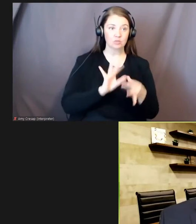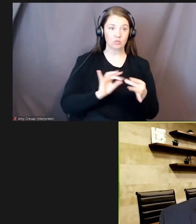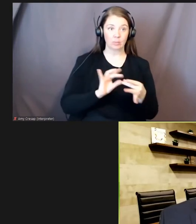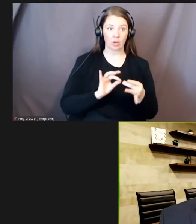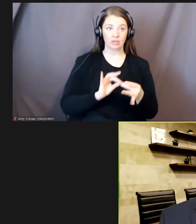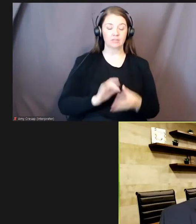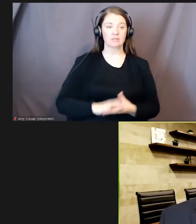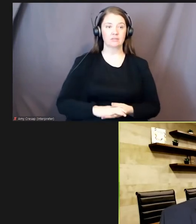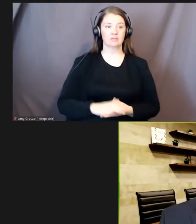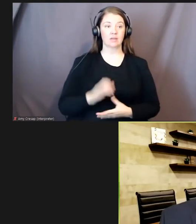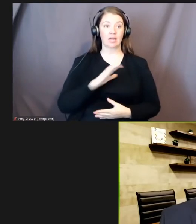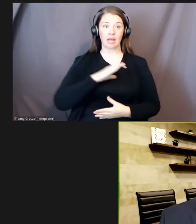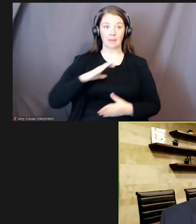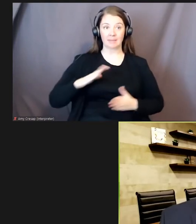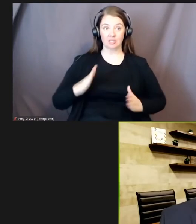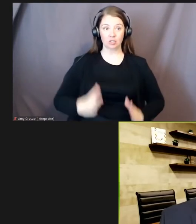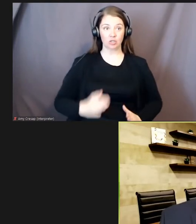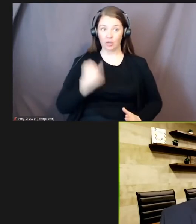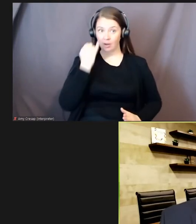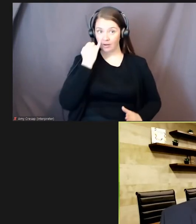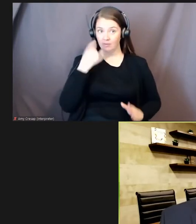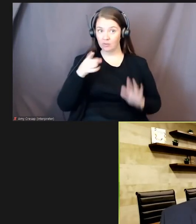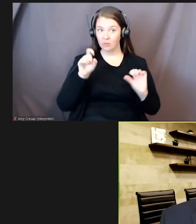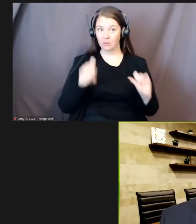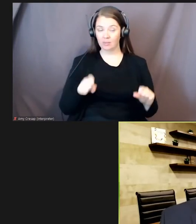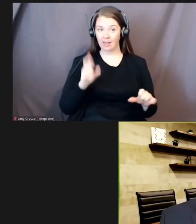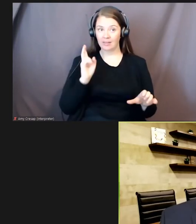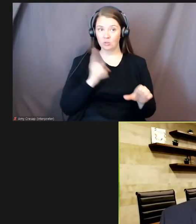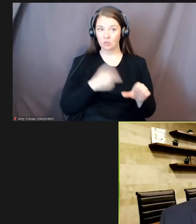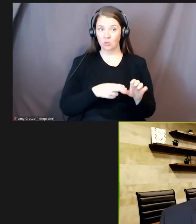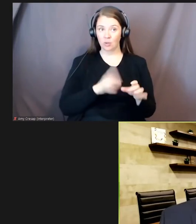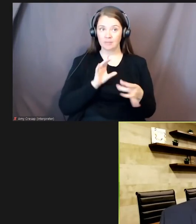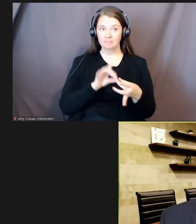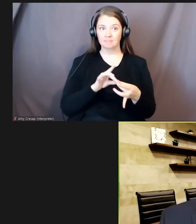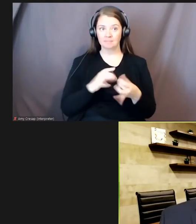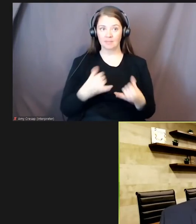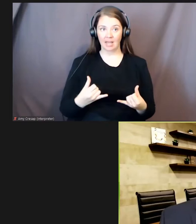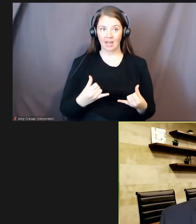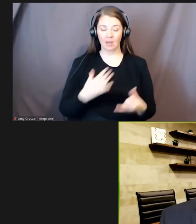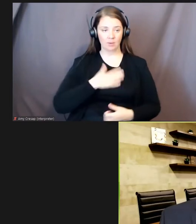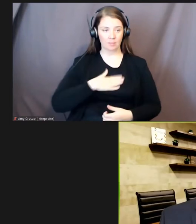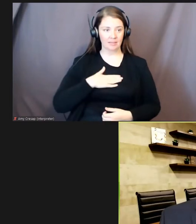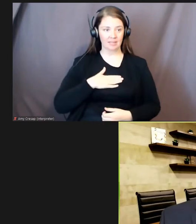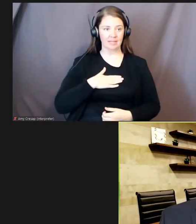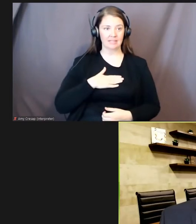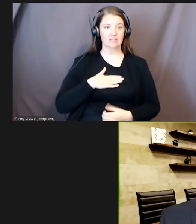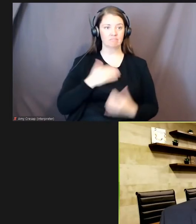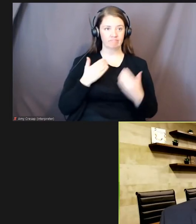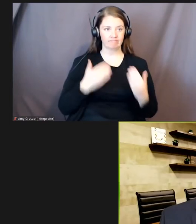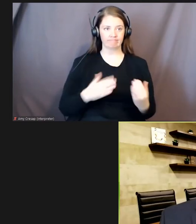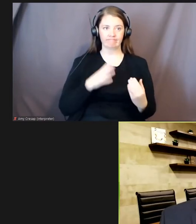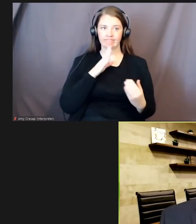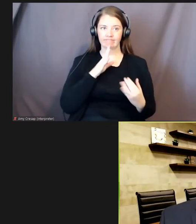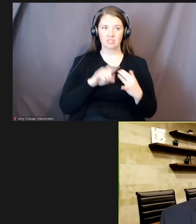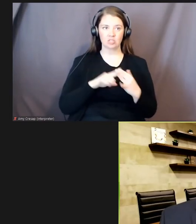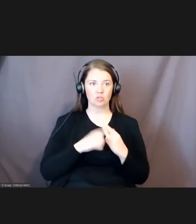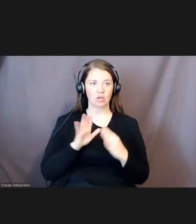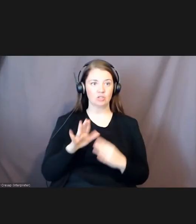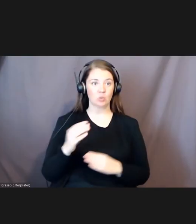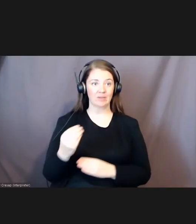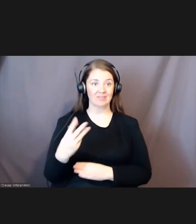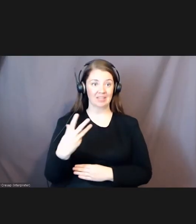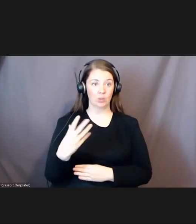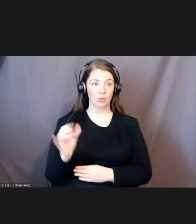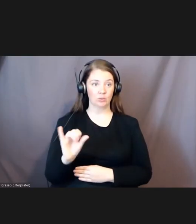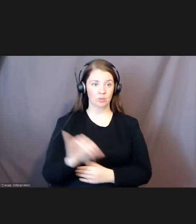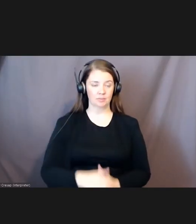So, commissioner, if you're able to join us, please unmute and start your video. Thank you.